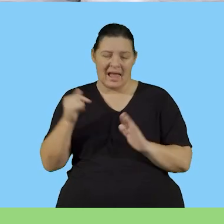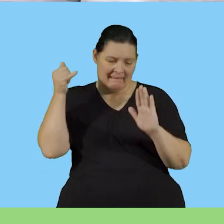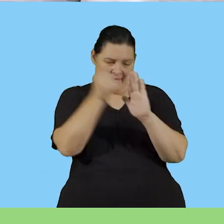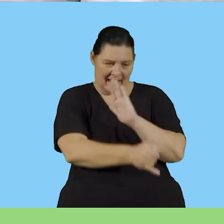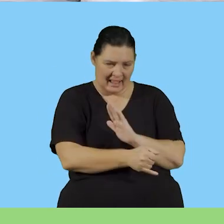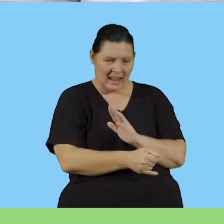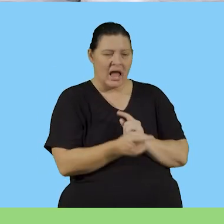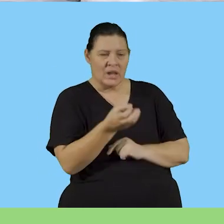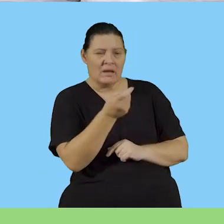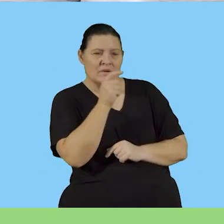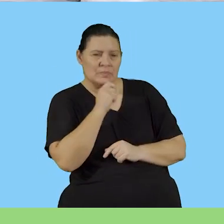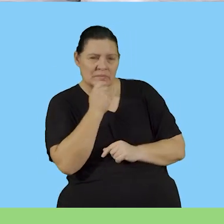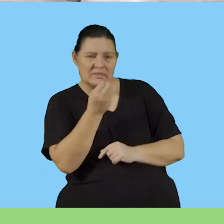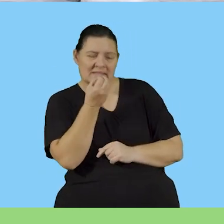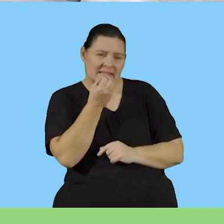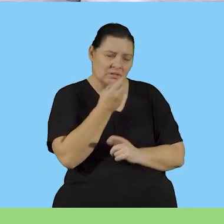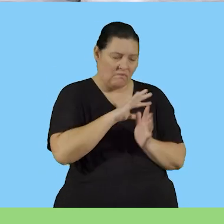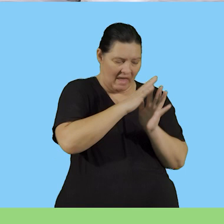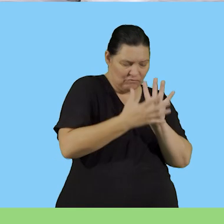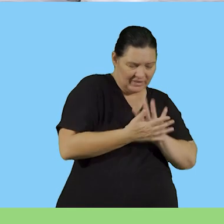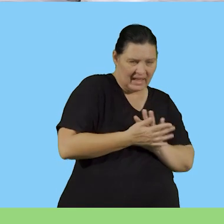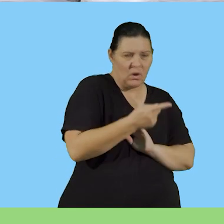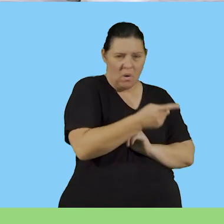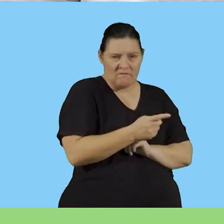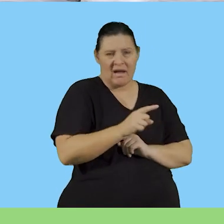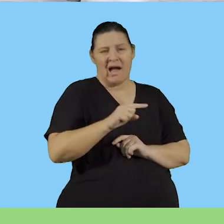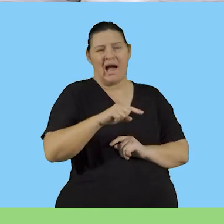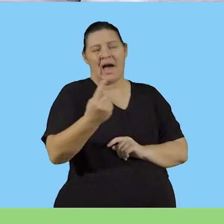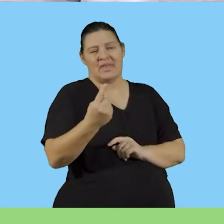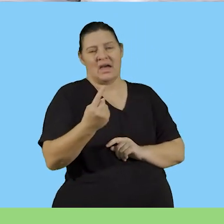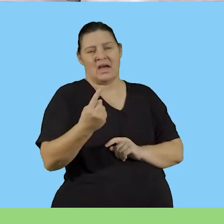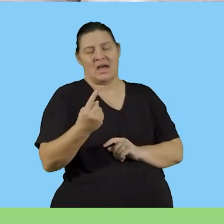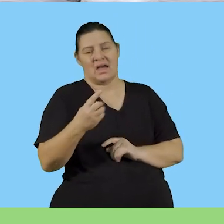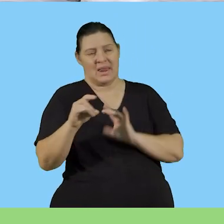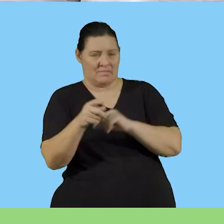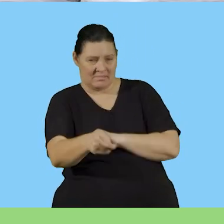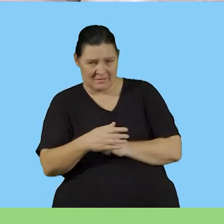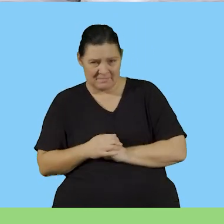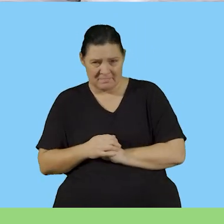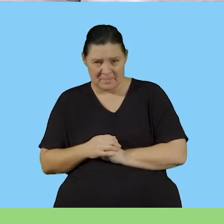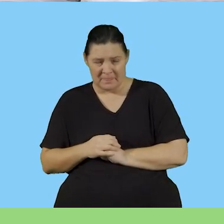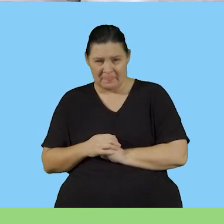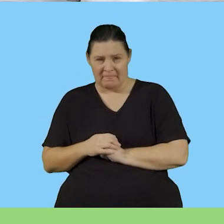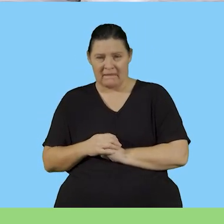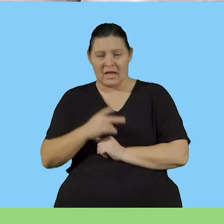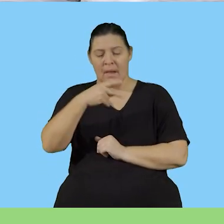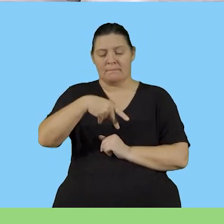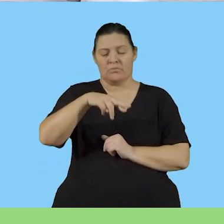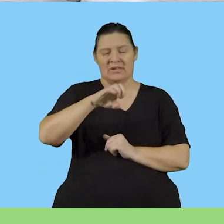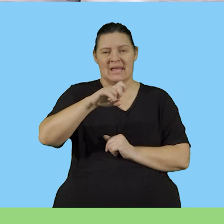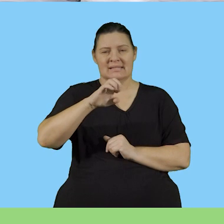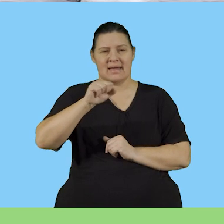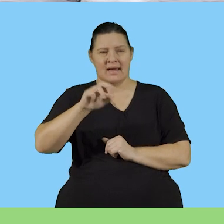an organism by killing and consuming parts or all of another organism.